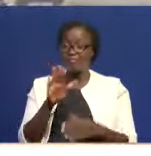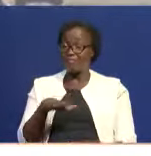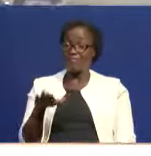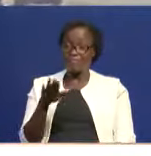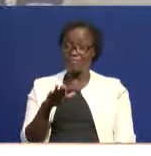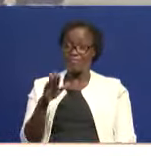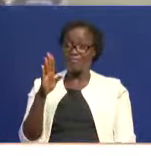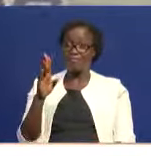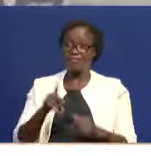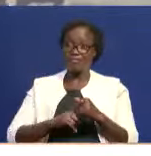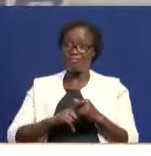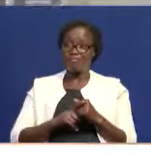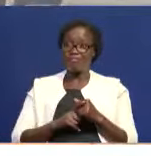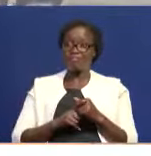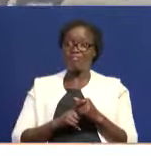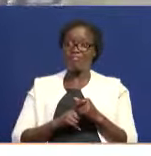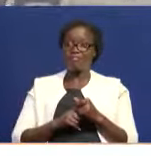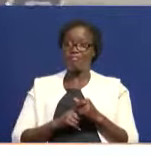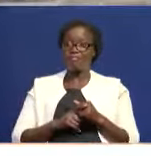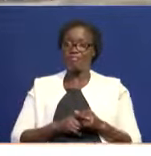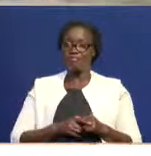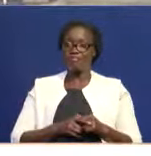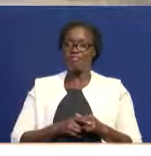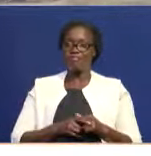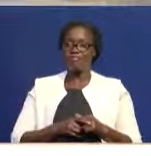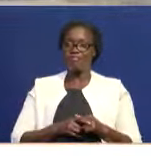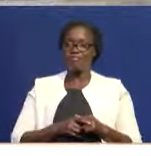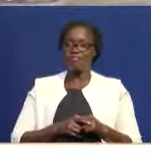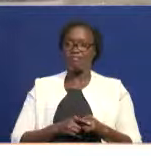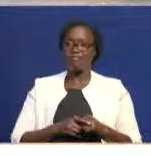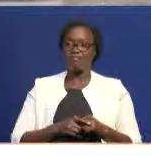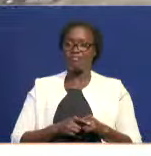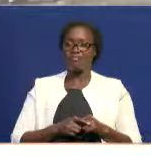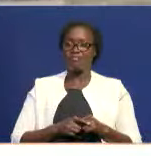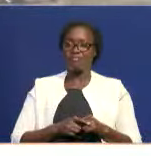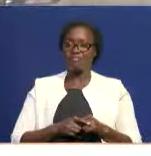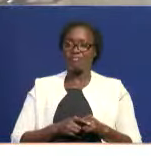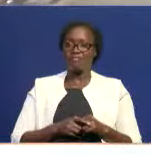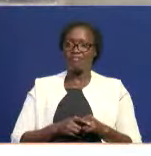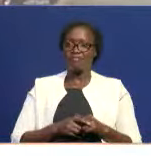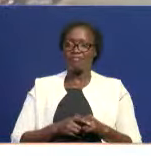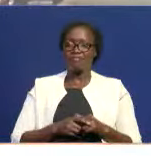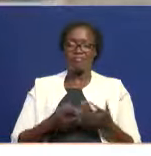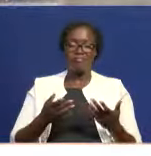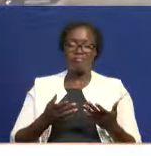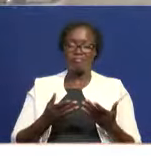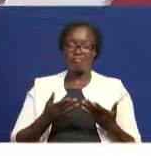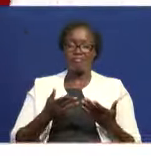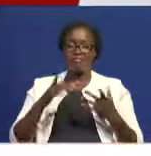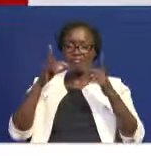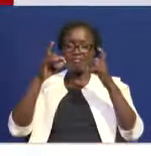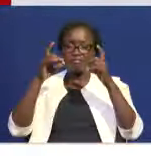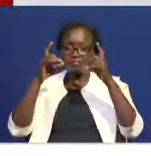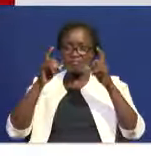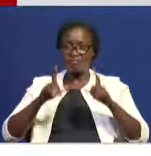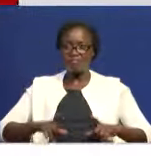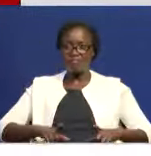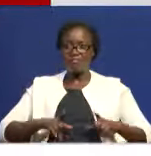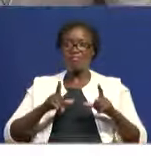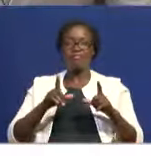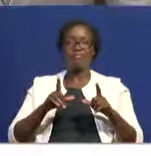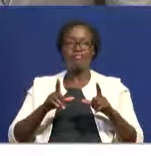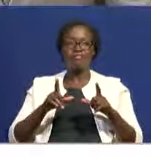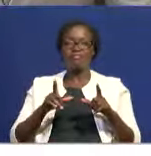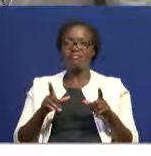area. But we'll leave you with this live images of Kangemi. As we're speaking to you, these are live pictures coming to you